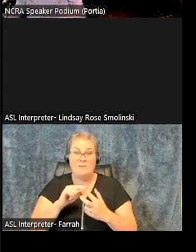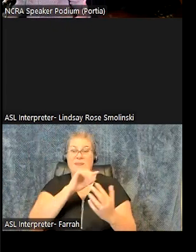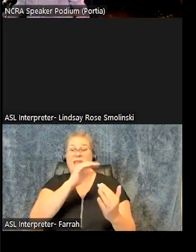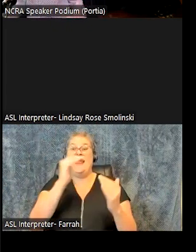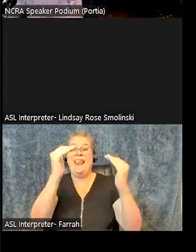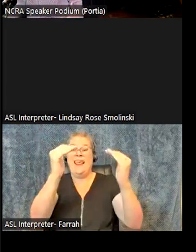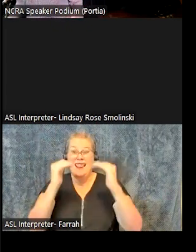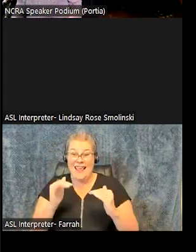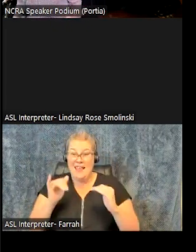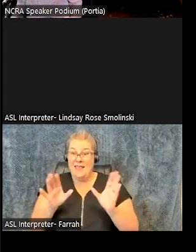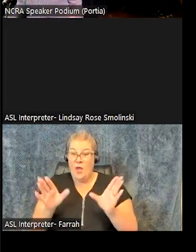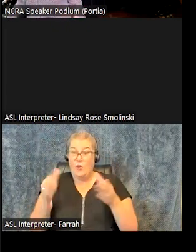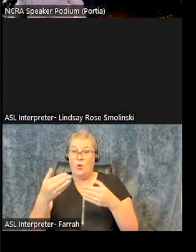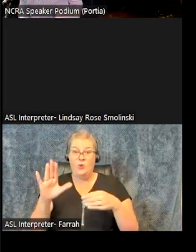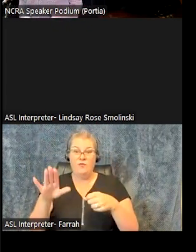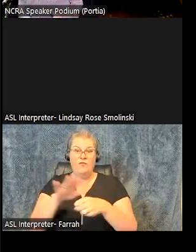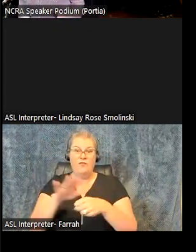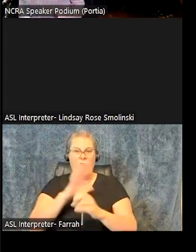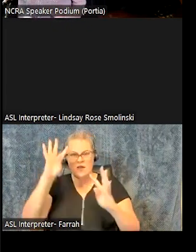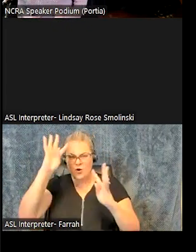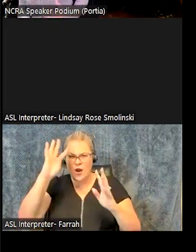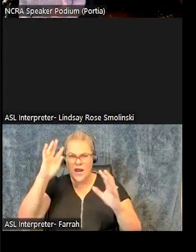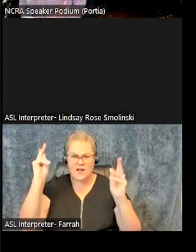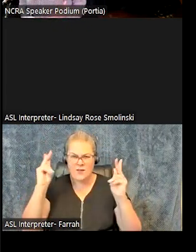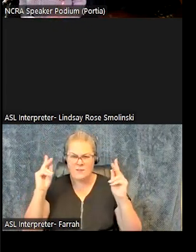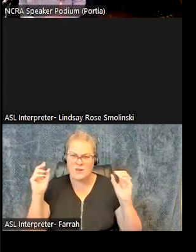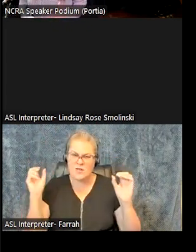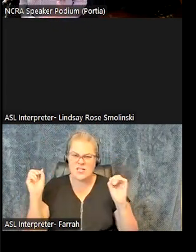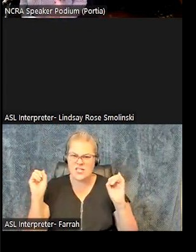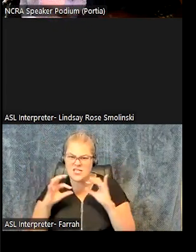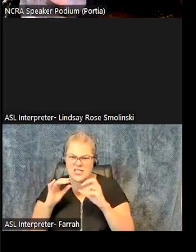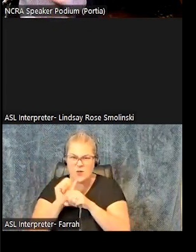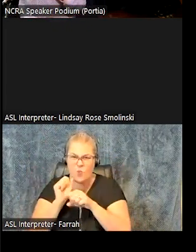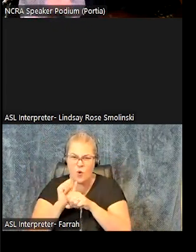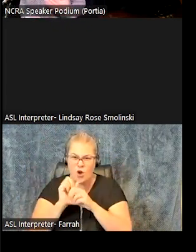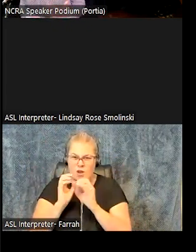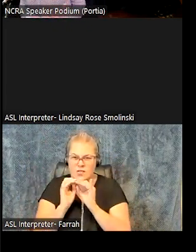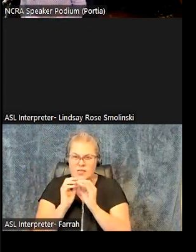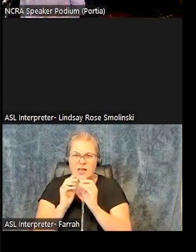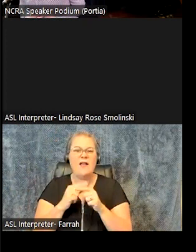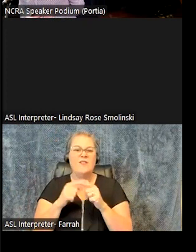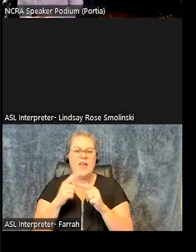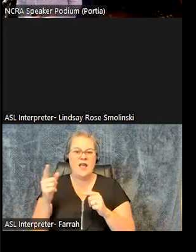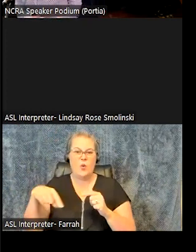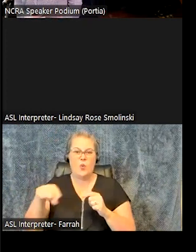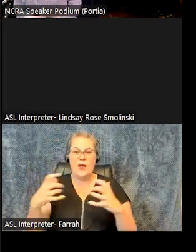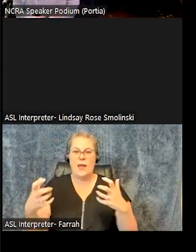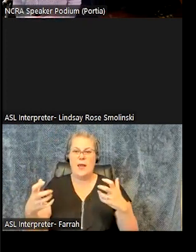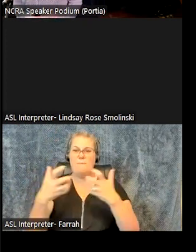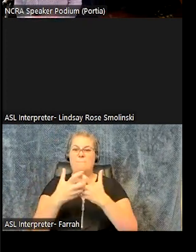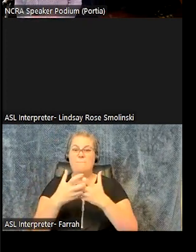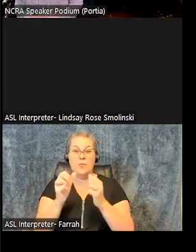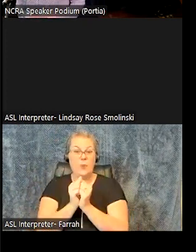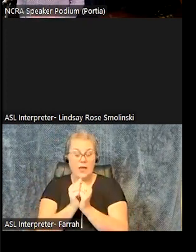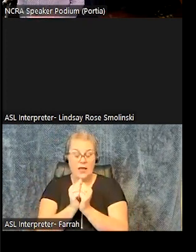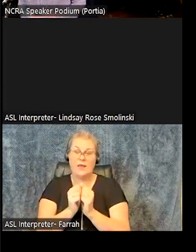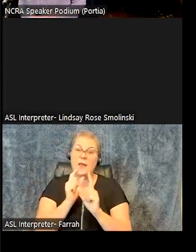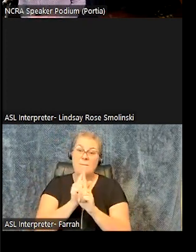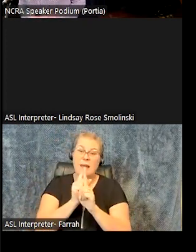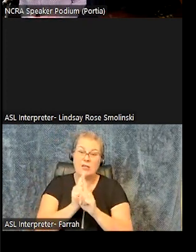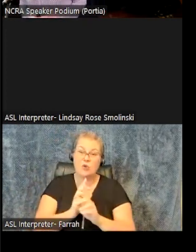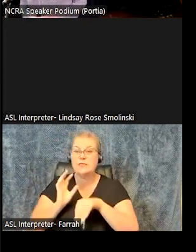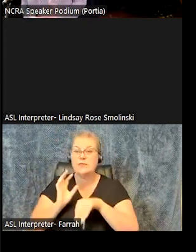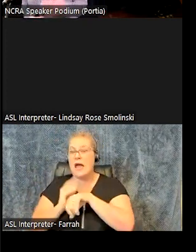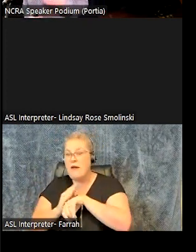room full of creative minds gets to work, and they put together that we pair them up with mentors and advisors, and they put